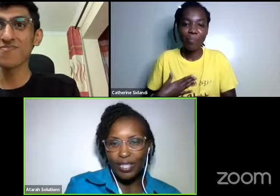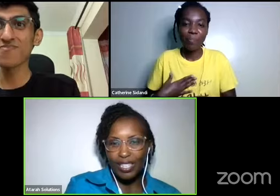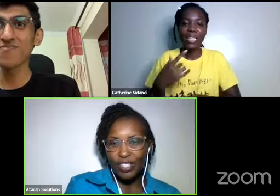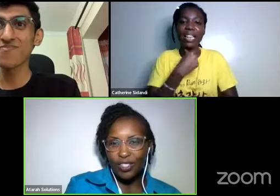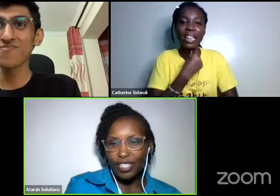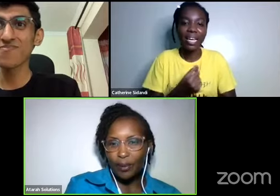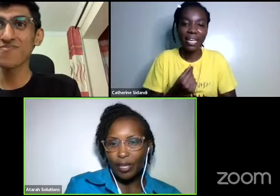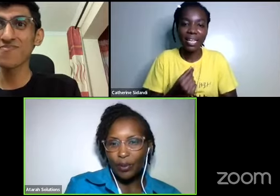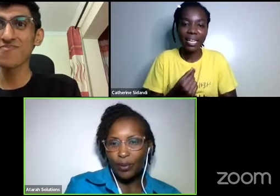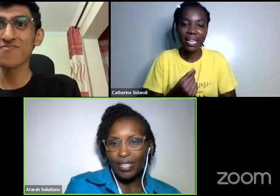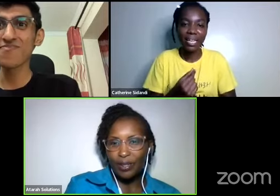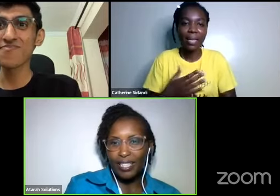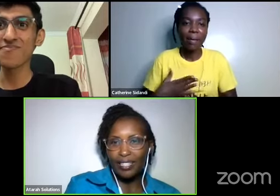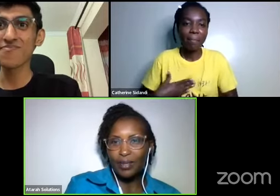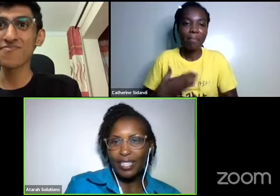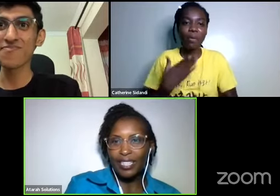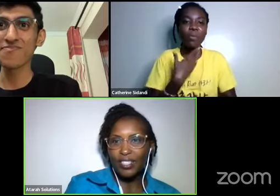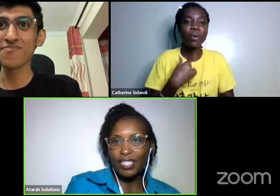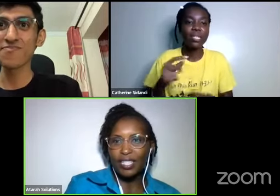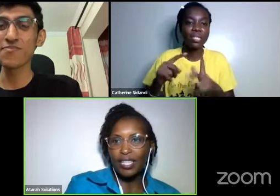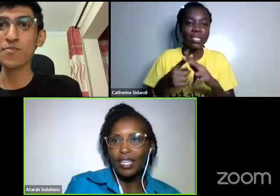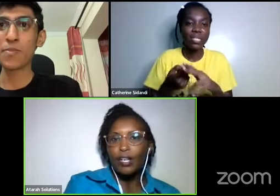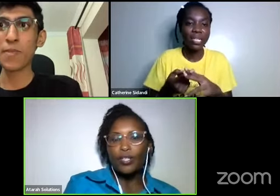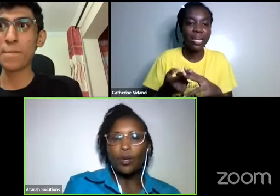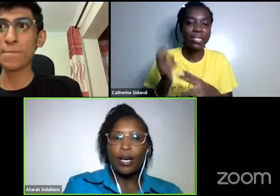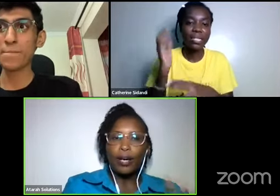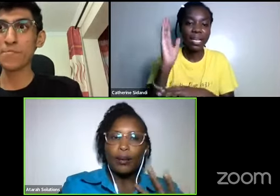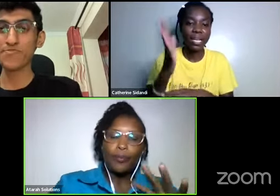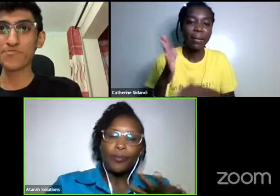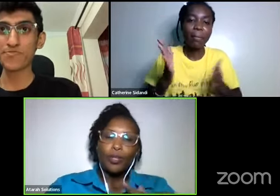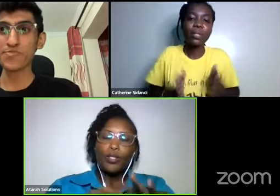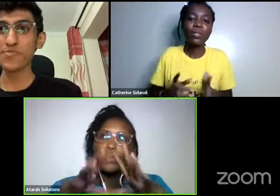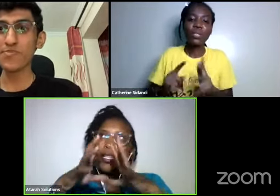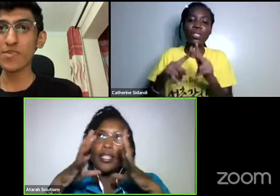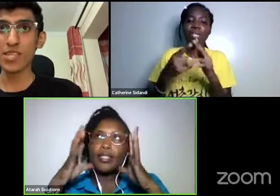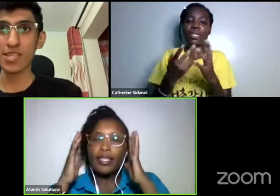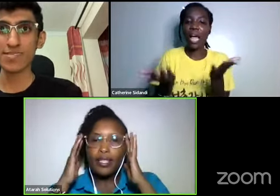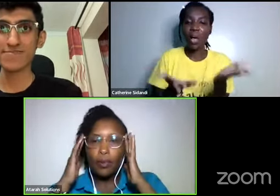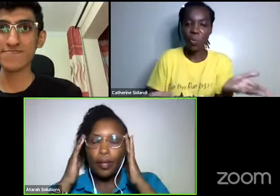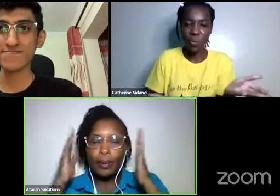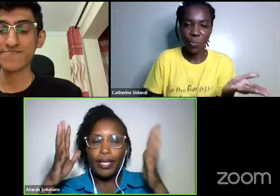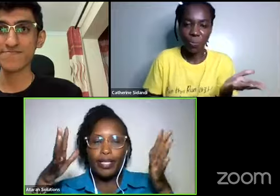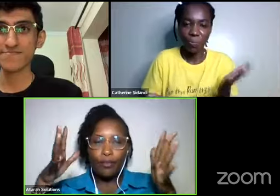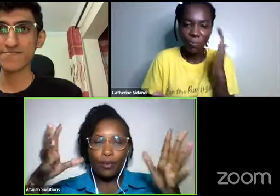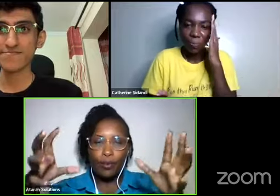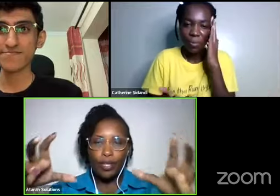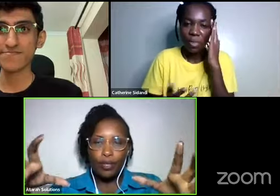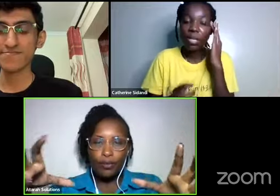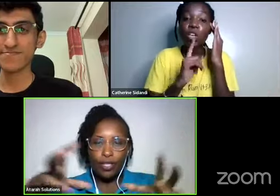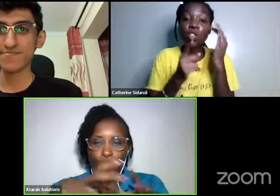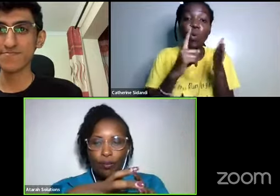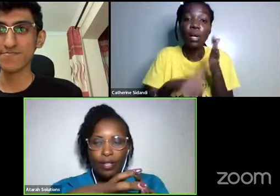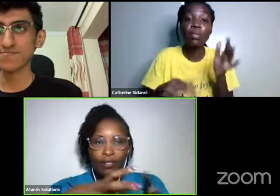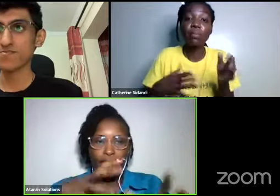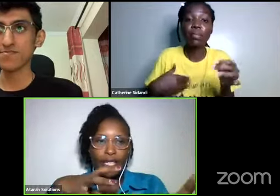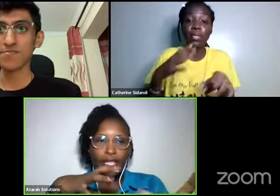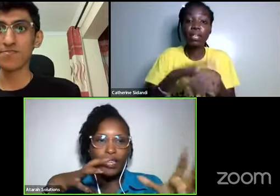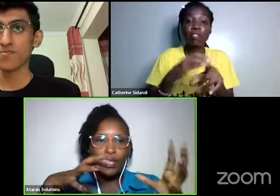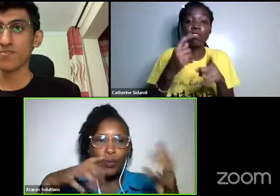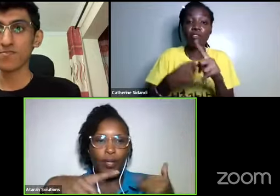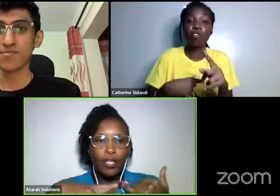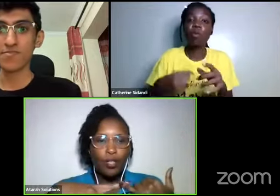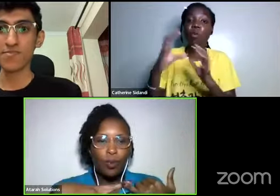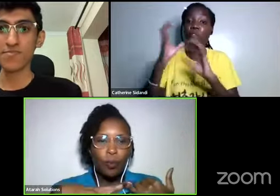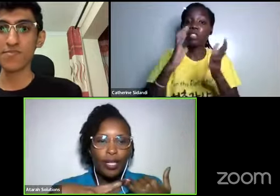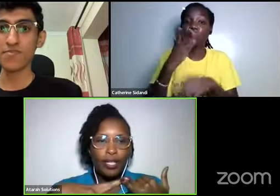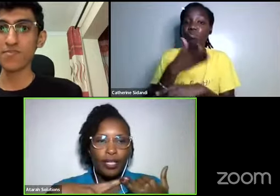I want to start straight away. How does one get started? So so the what I'm getting from this conversation, Bobby, is